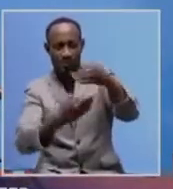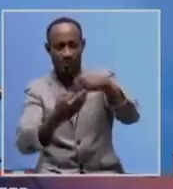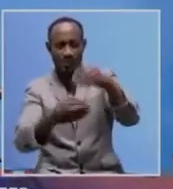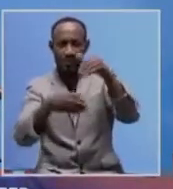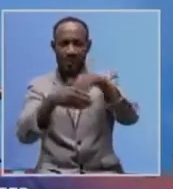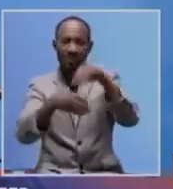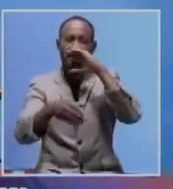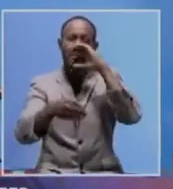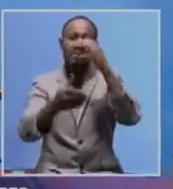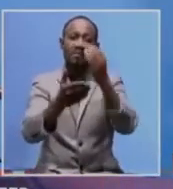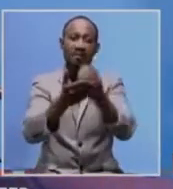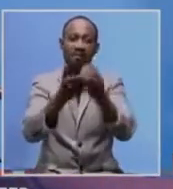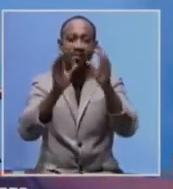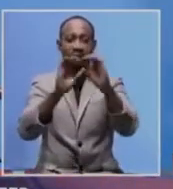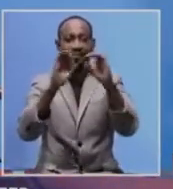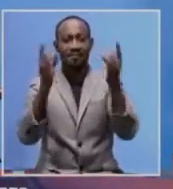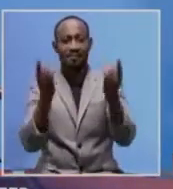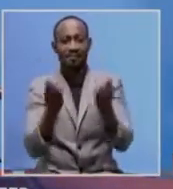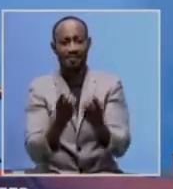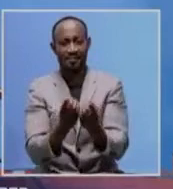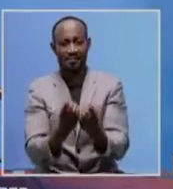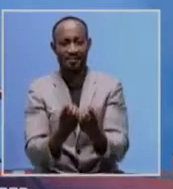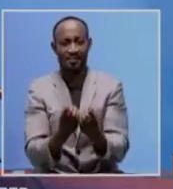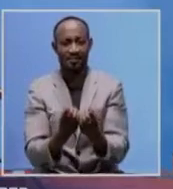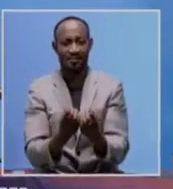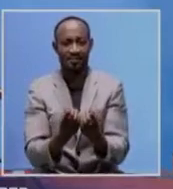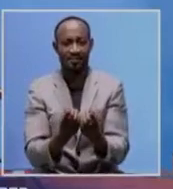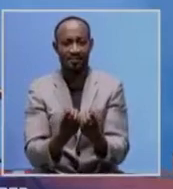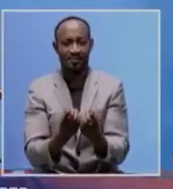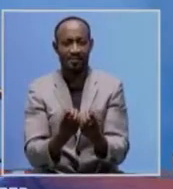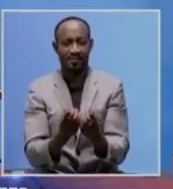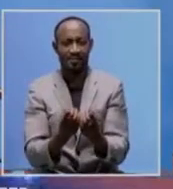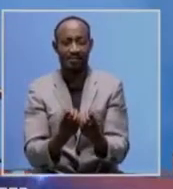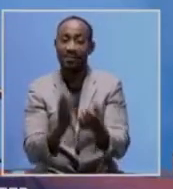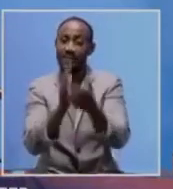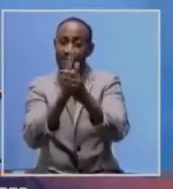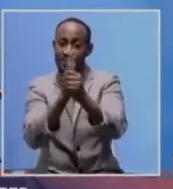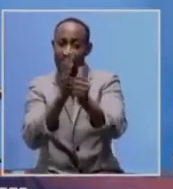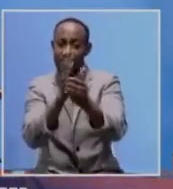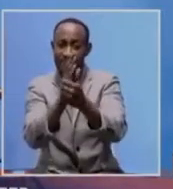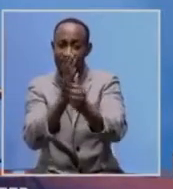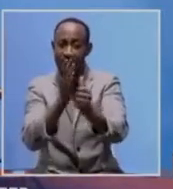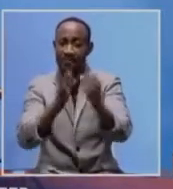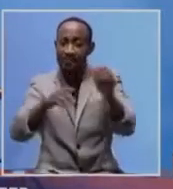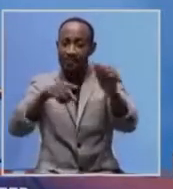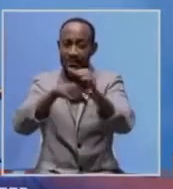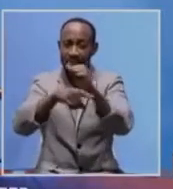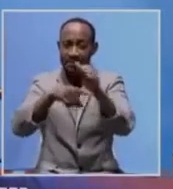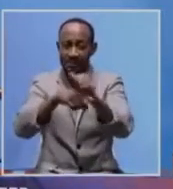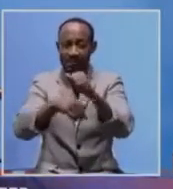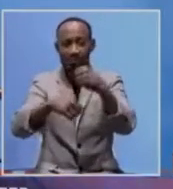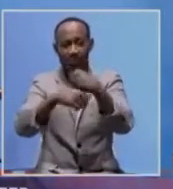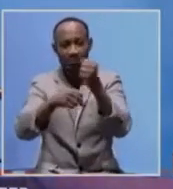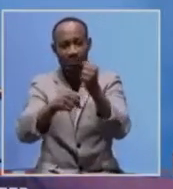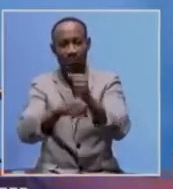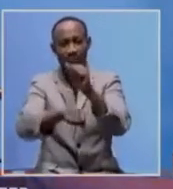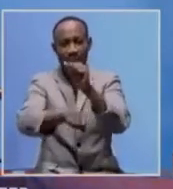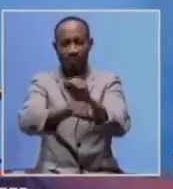Chilanga District. We have prioritized skills training in order to create